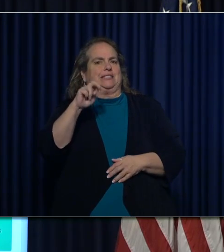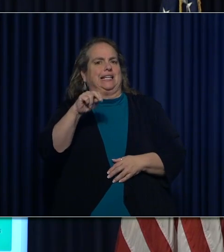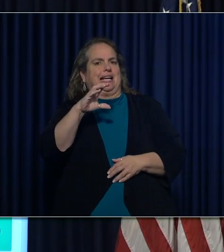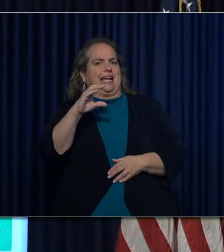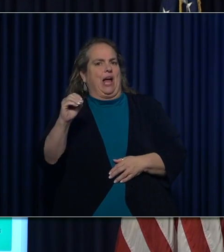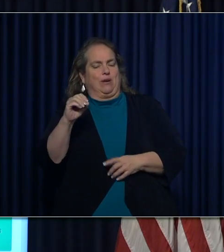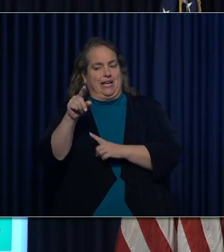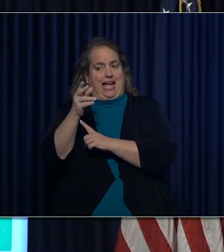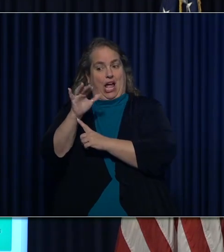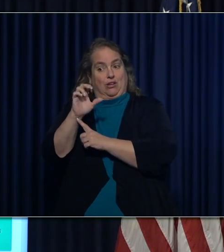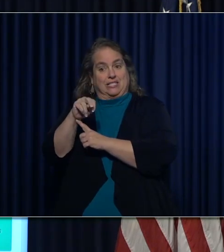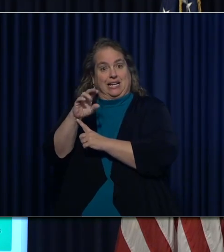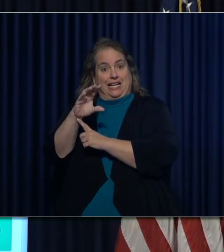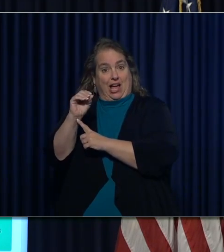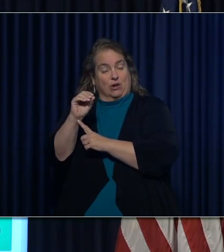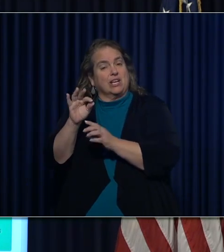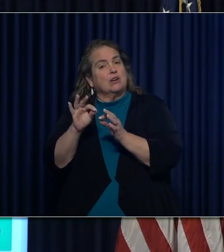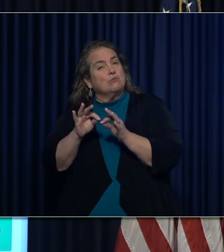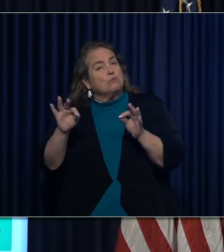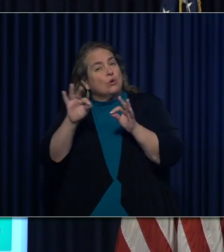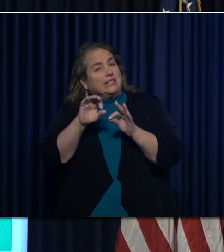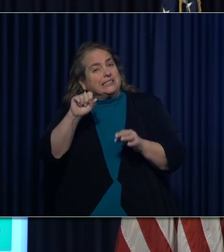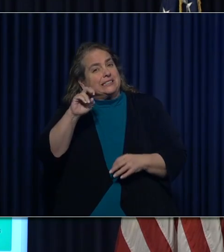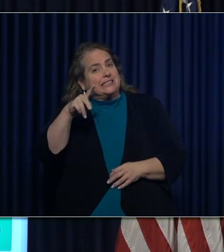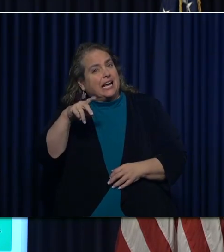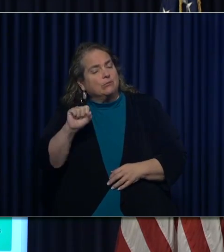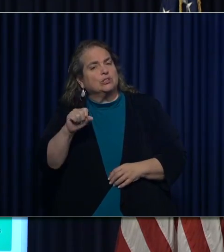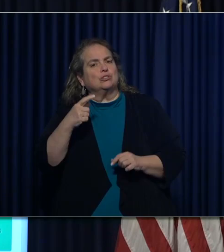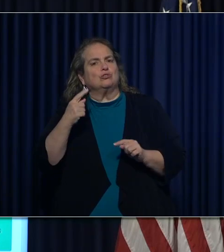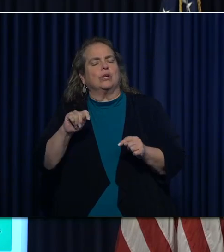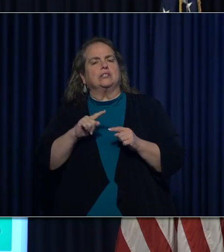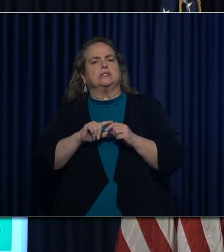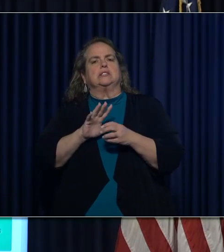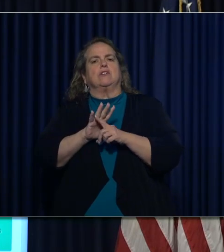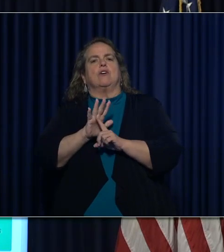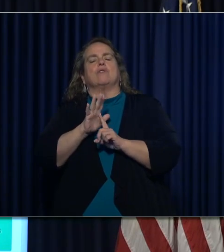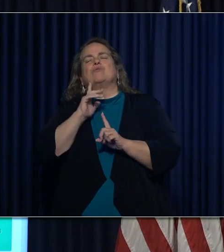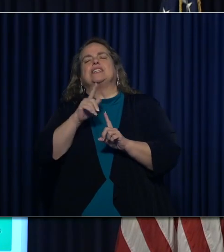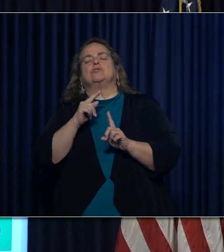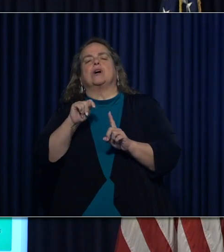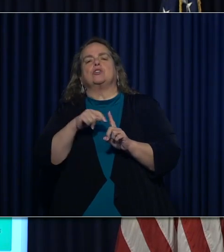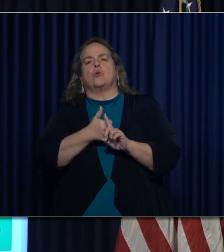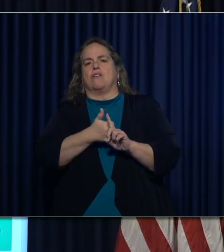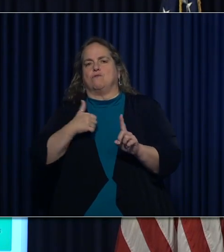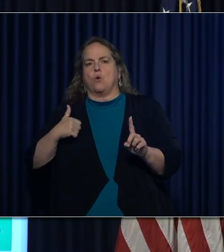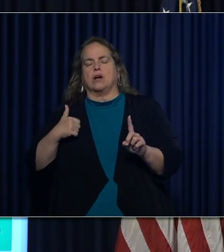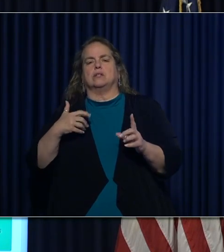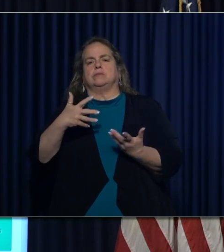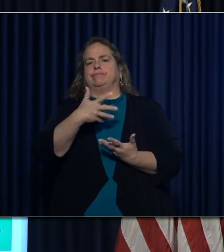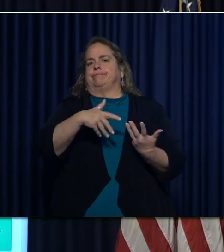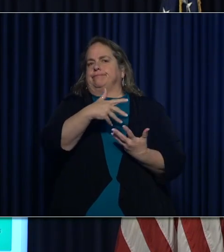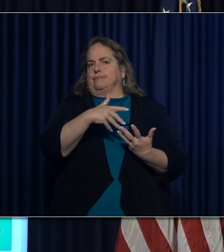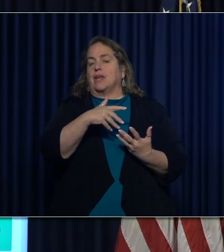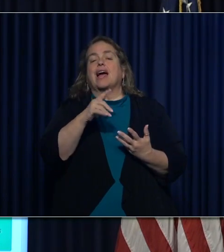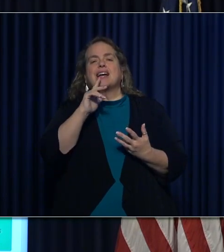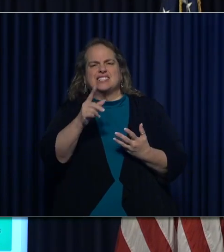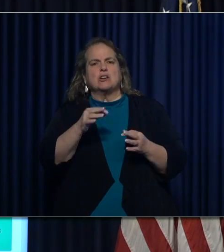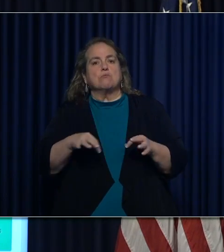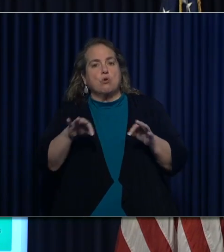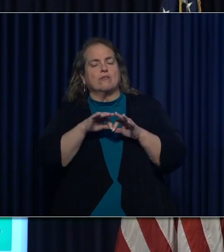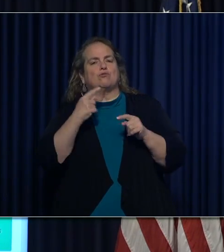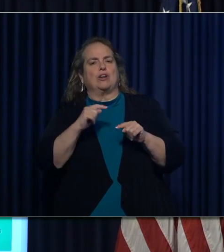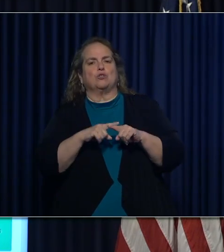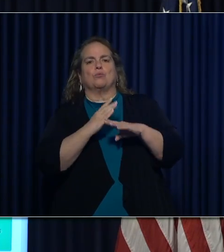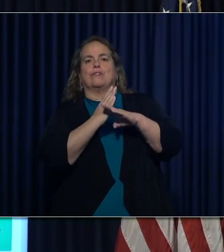significant and important step, but they are steps that are preventative and can help this community, and if we